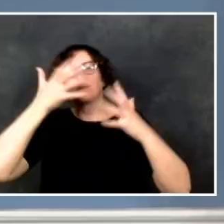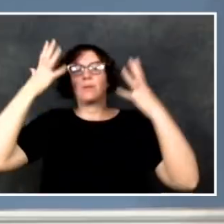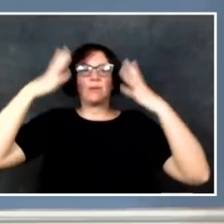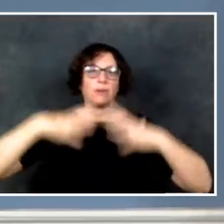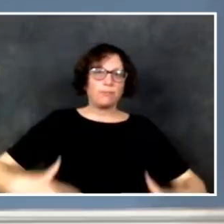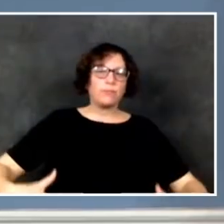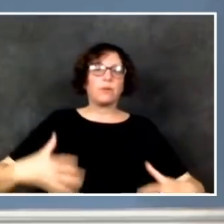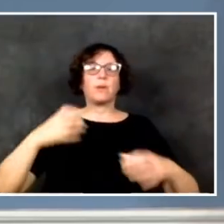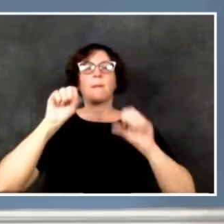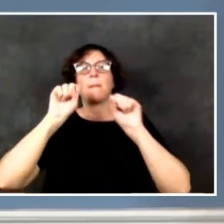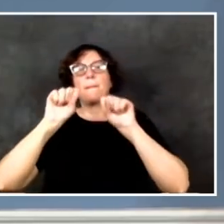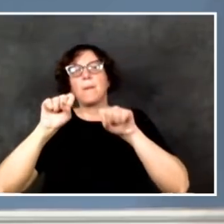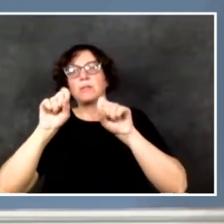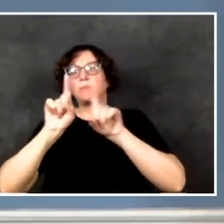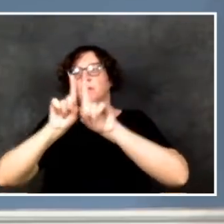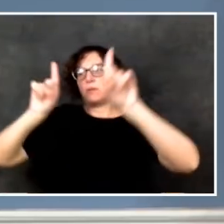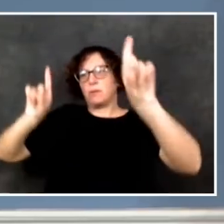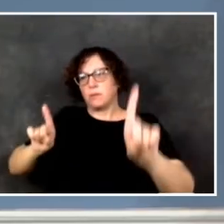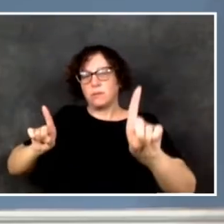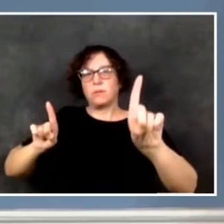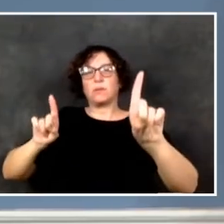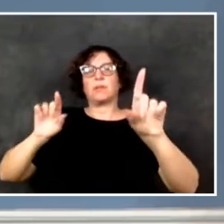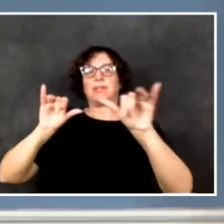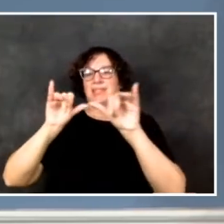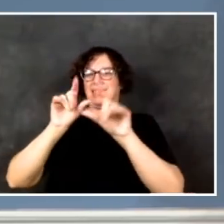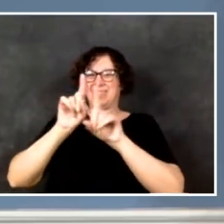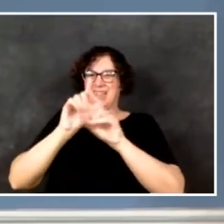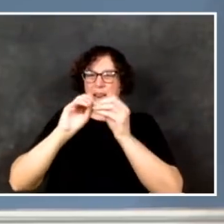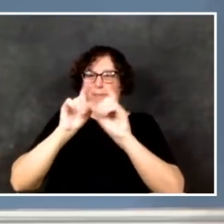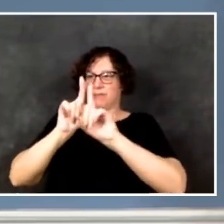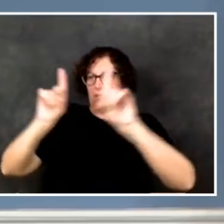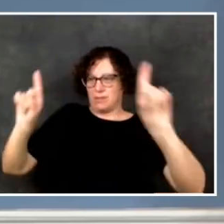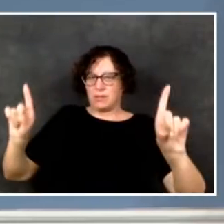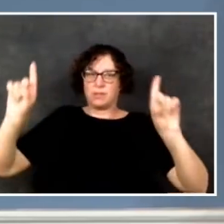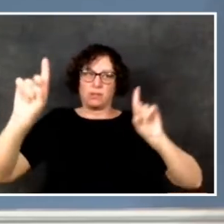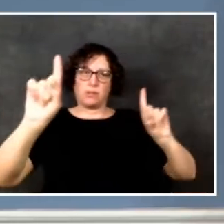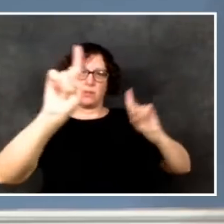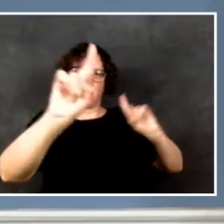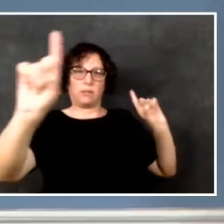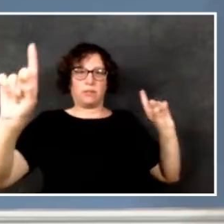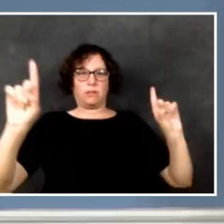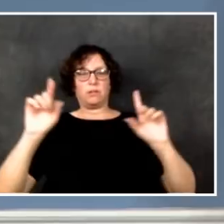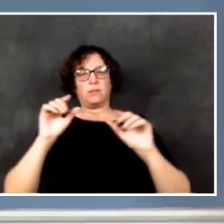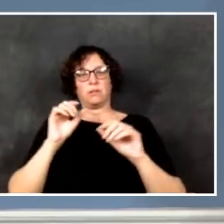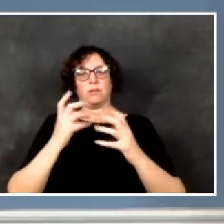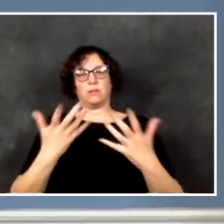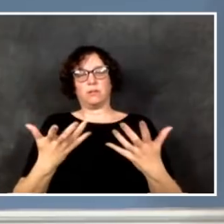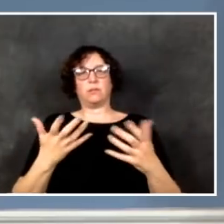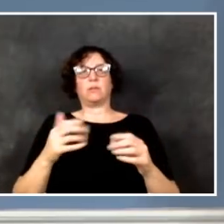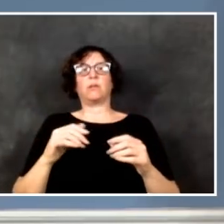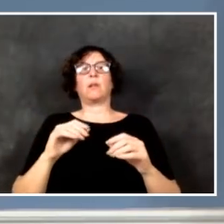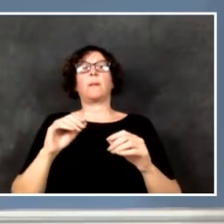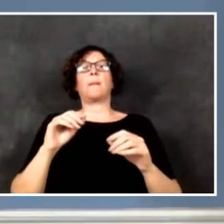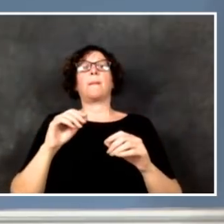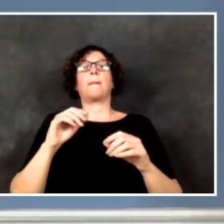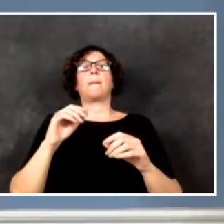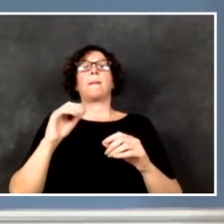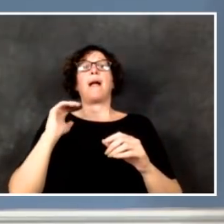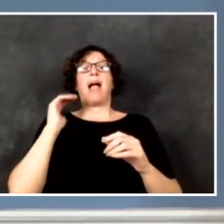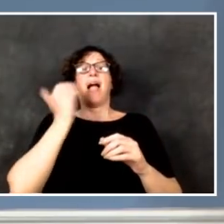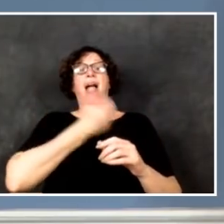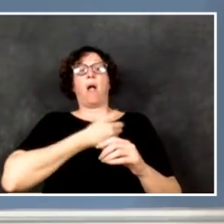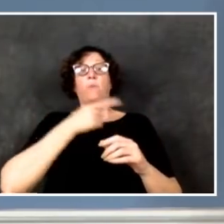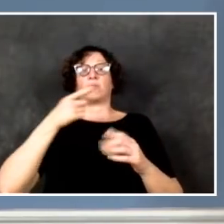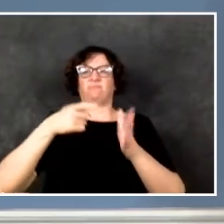within someone that they may come in contact with. And so obviously many of our essential workers don't have that opportunity.